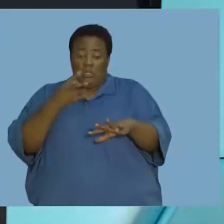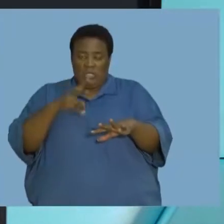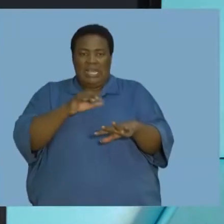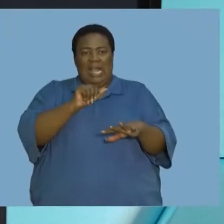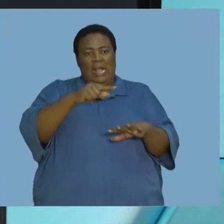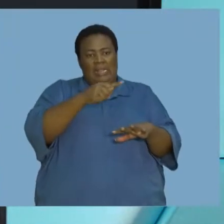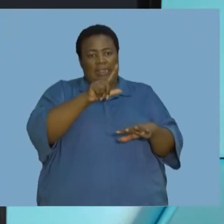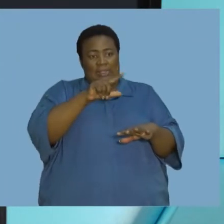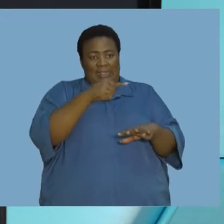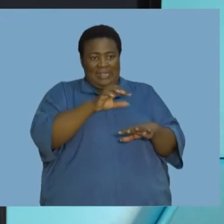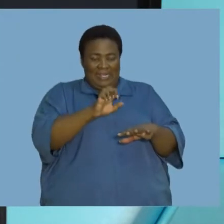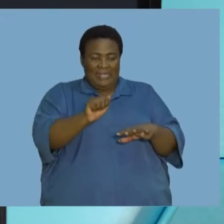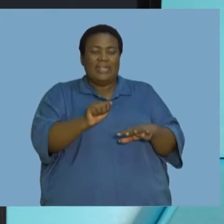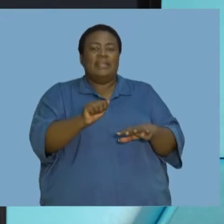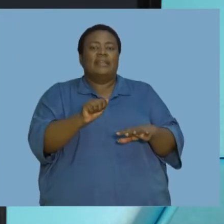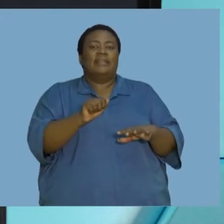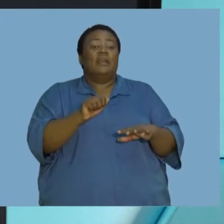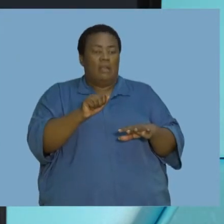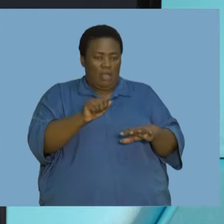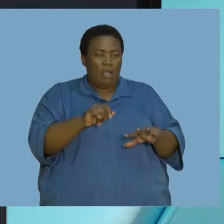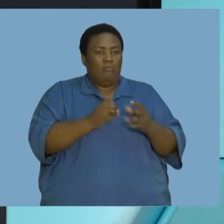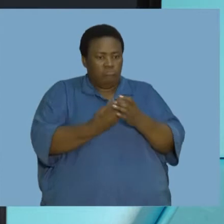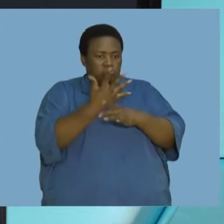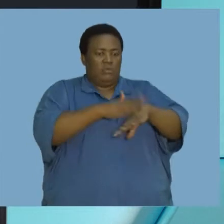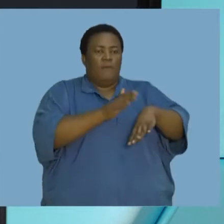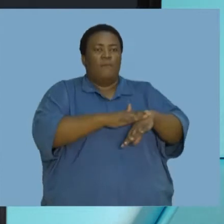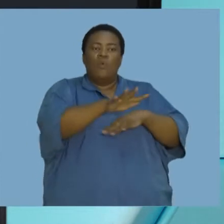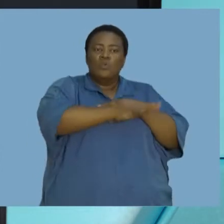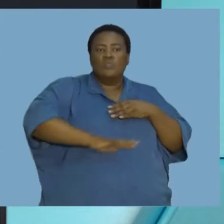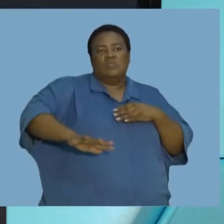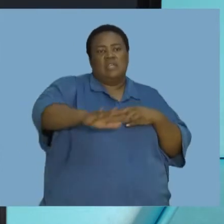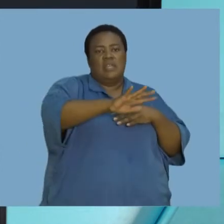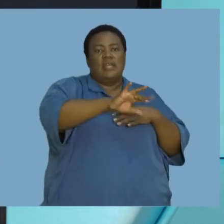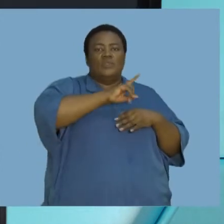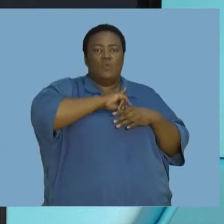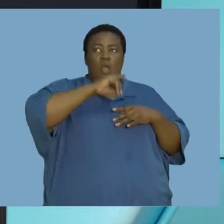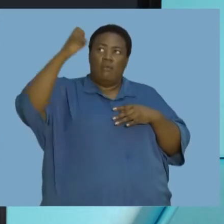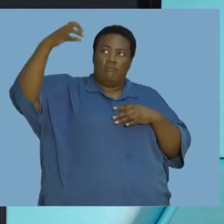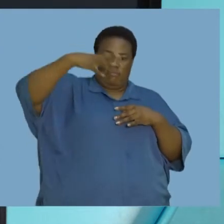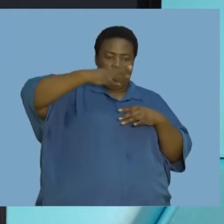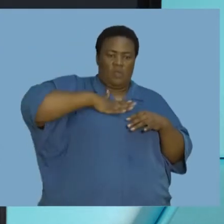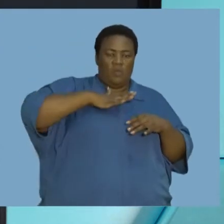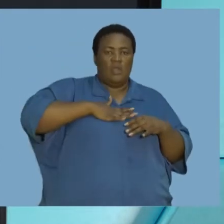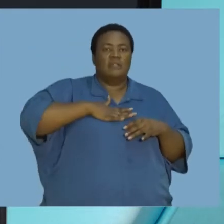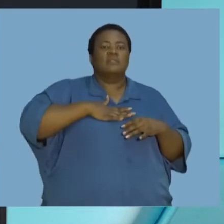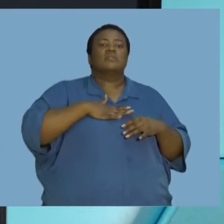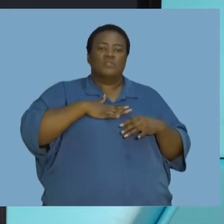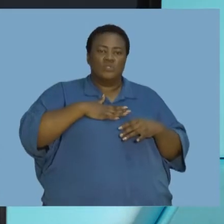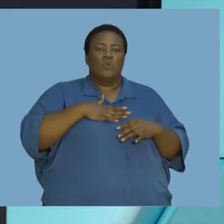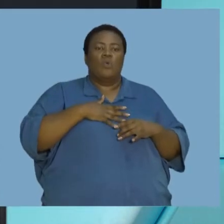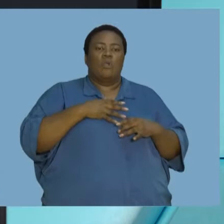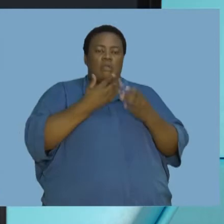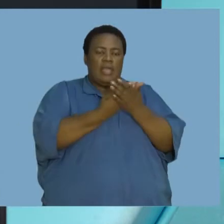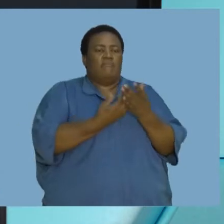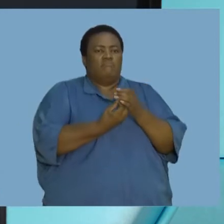grow rapidly in those areas because they're exposed to more sunlight, the temperatures in the water are slightly higher, and it's conducive for them to